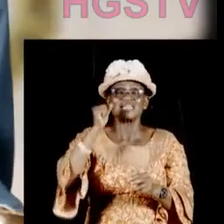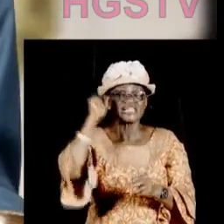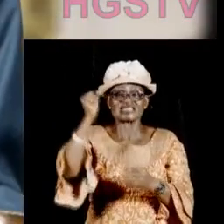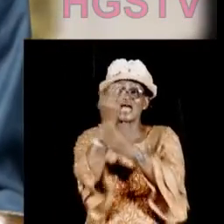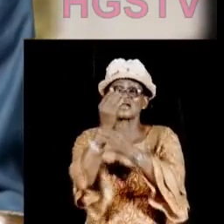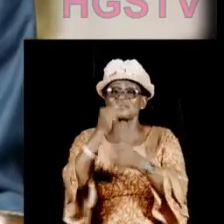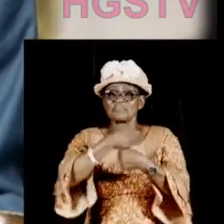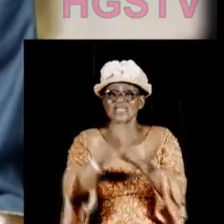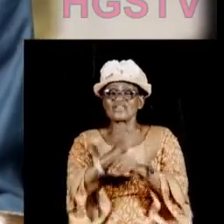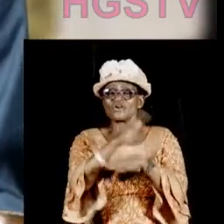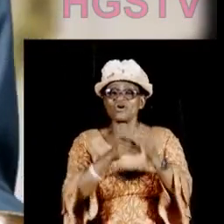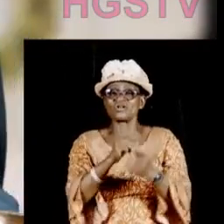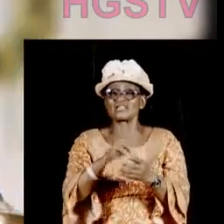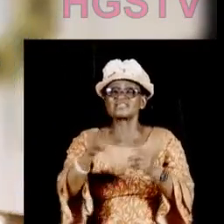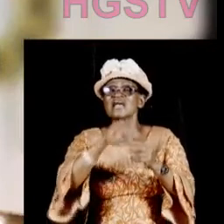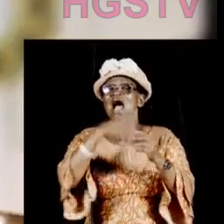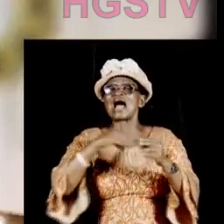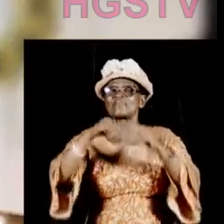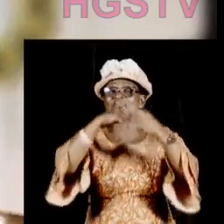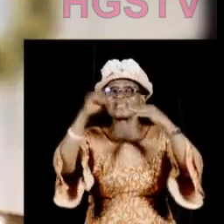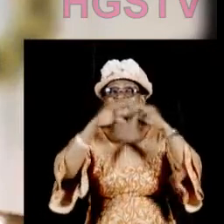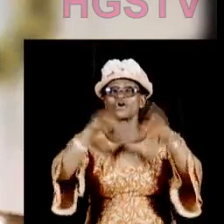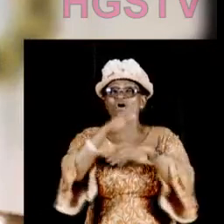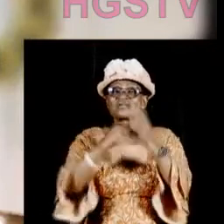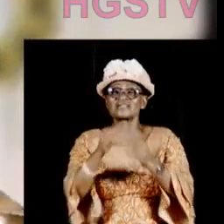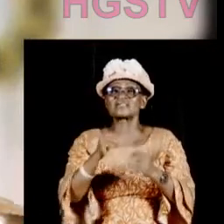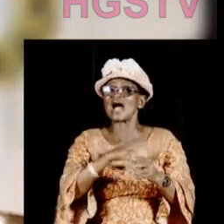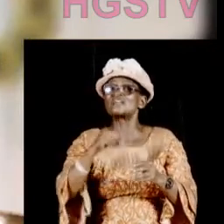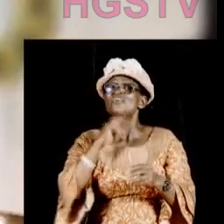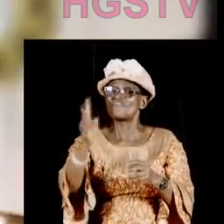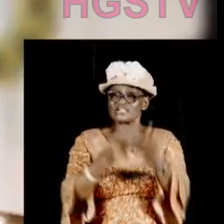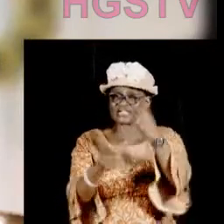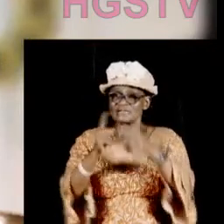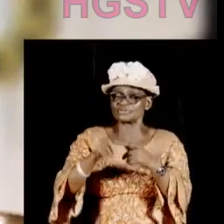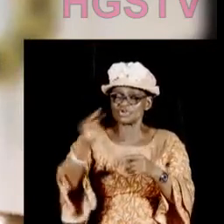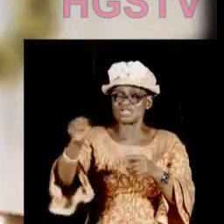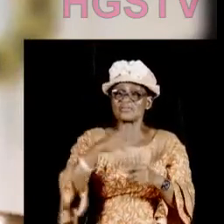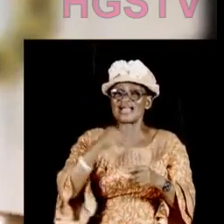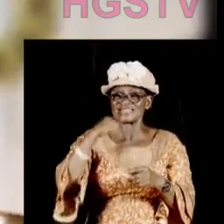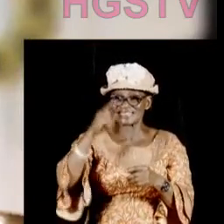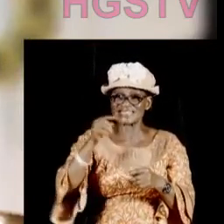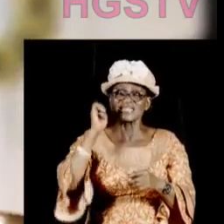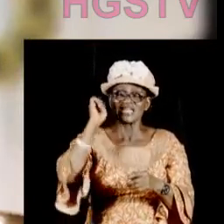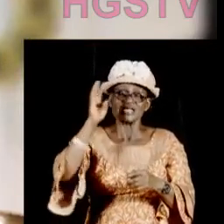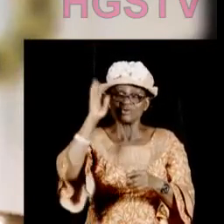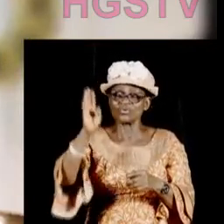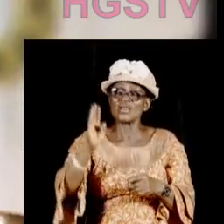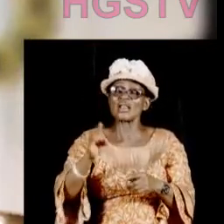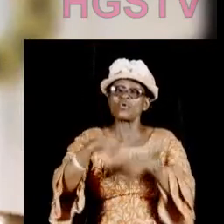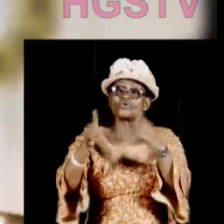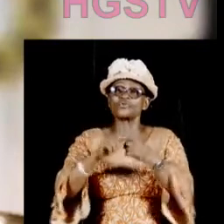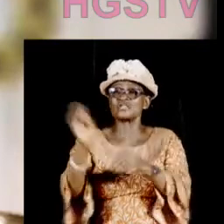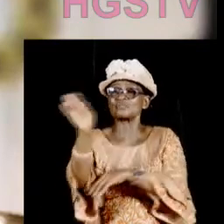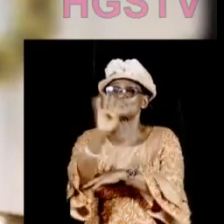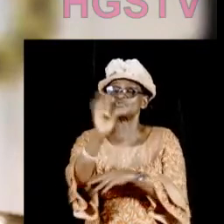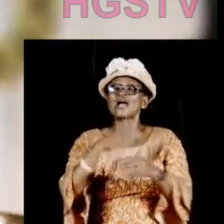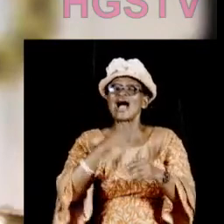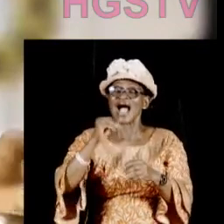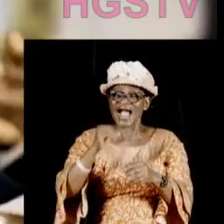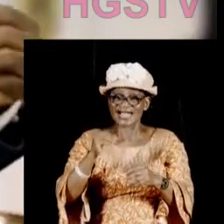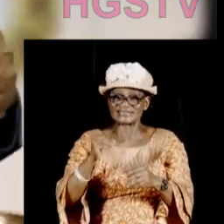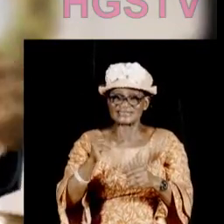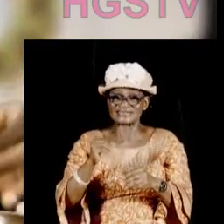this. And a voice came to him that he will be sentenced into the bush, and his